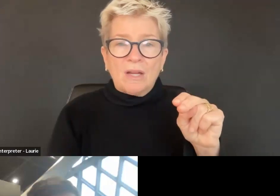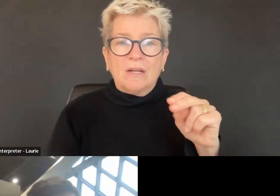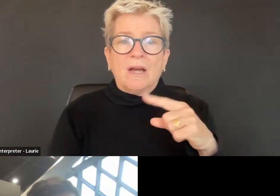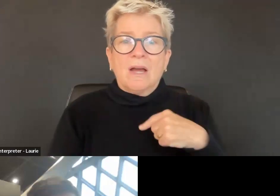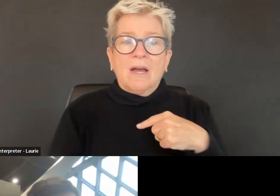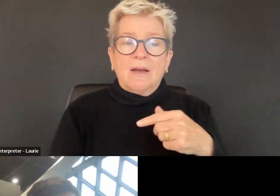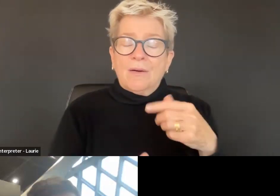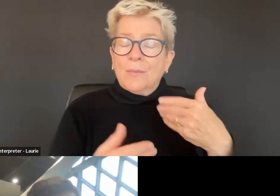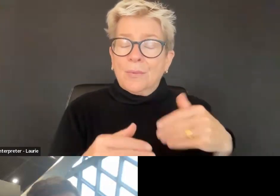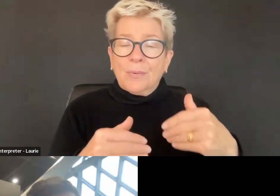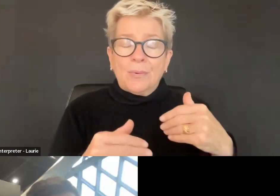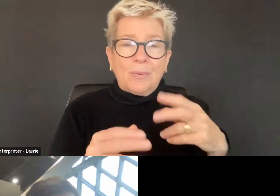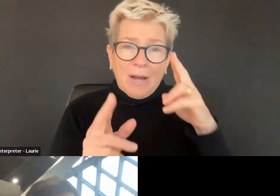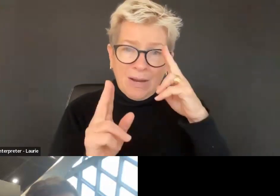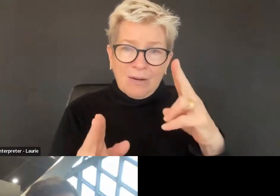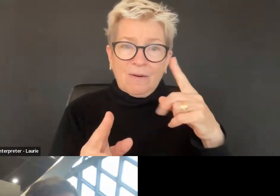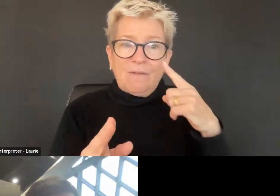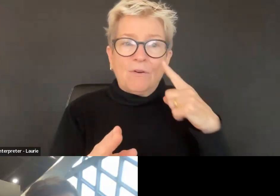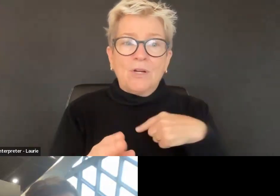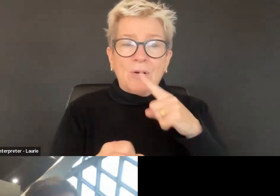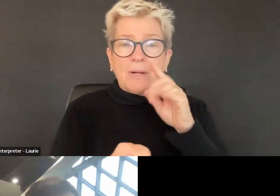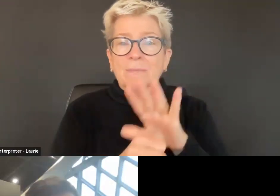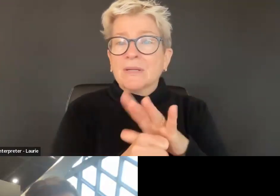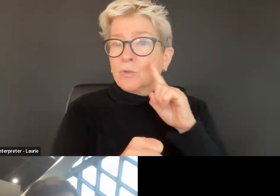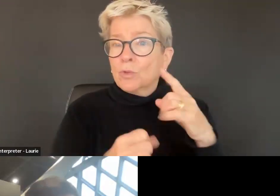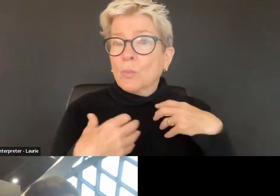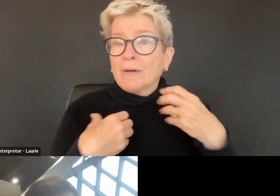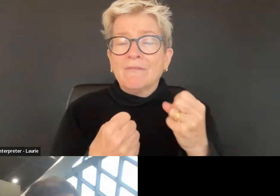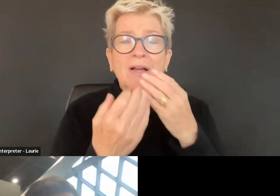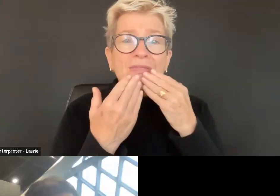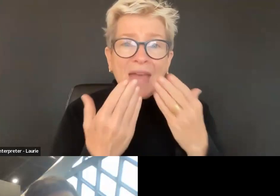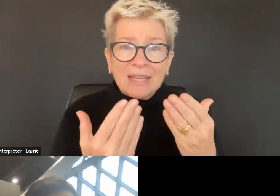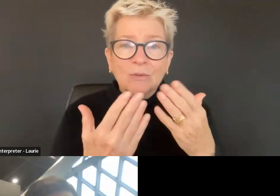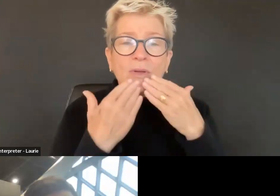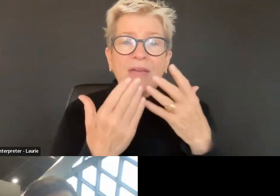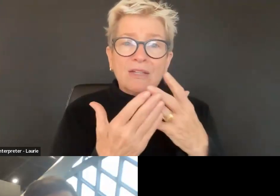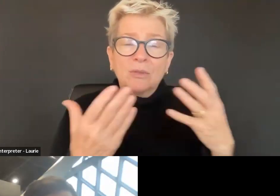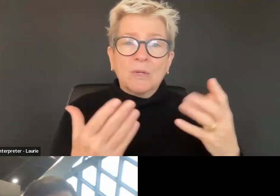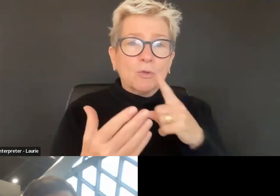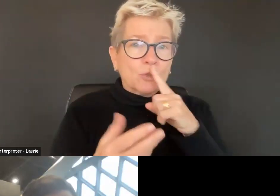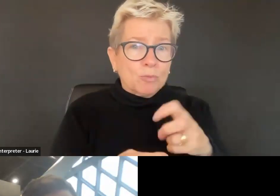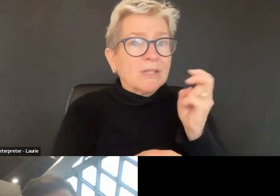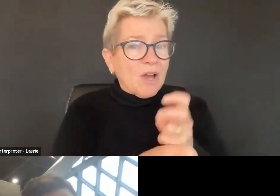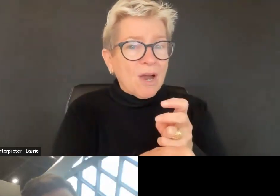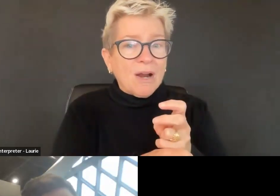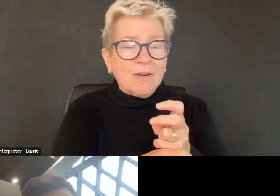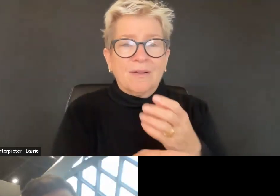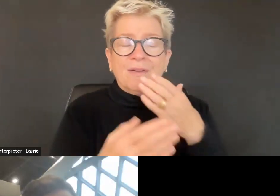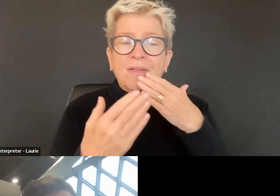recovery. So thank you. Thank you so much. I know this was really, really hard.